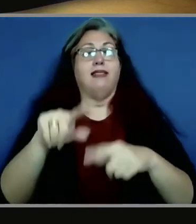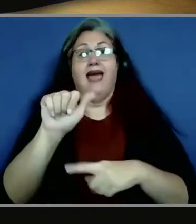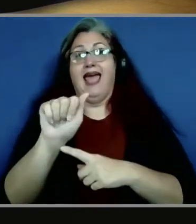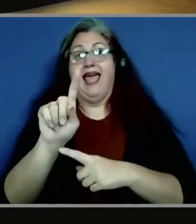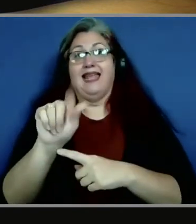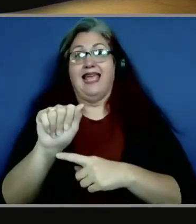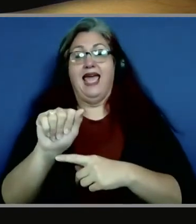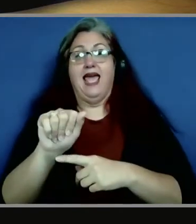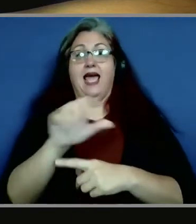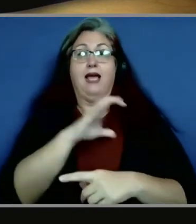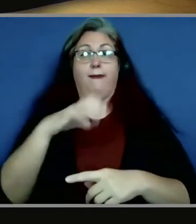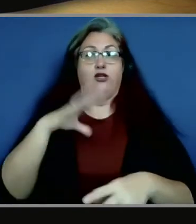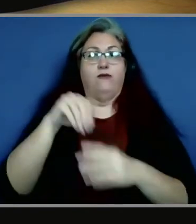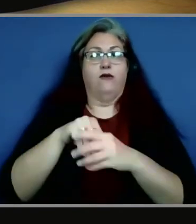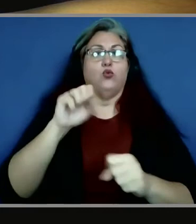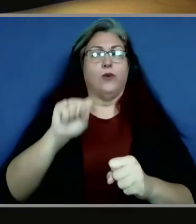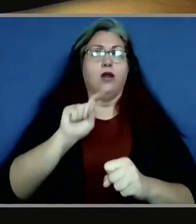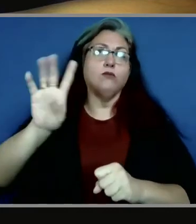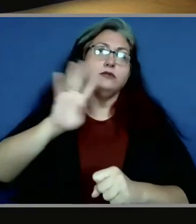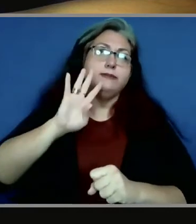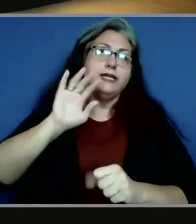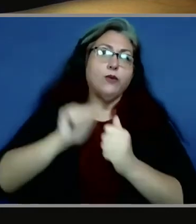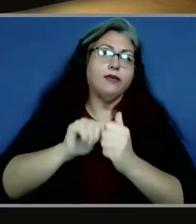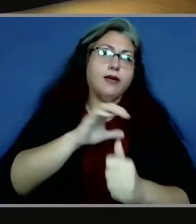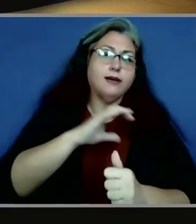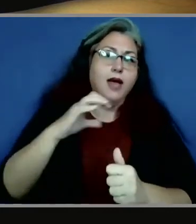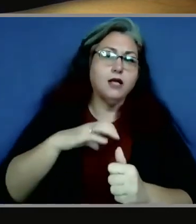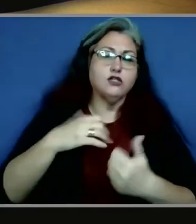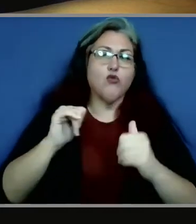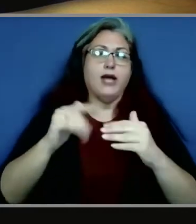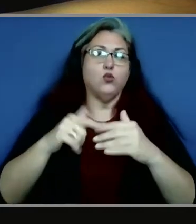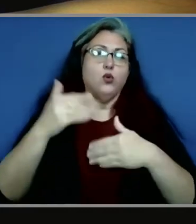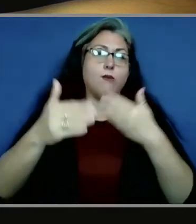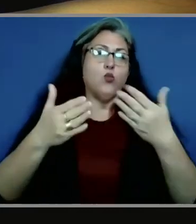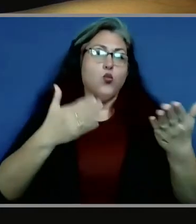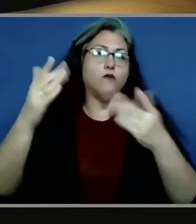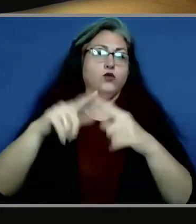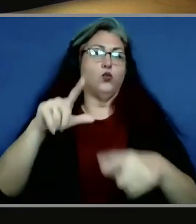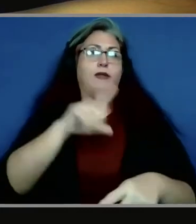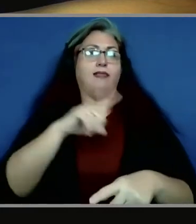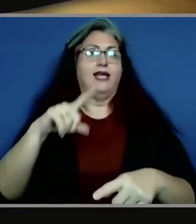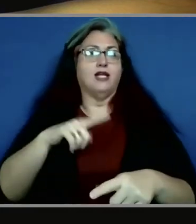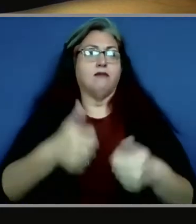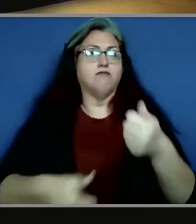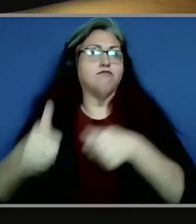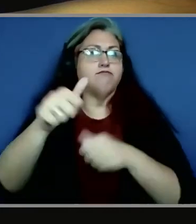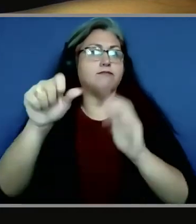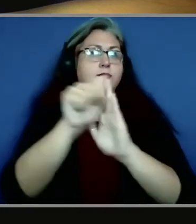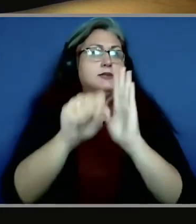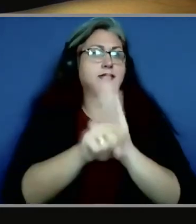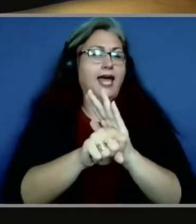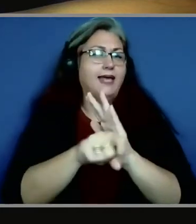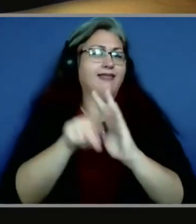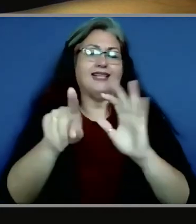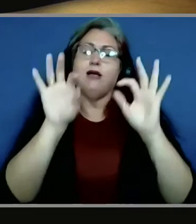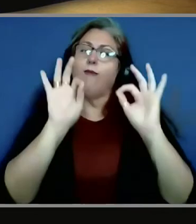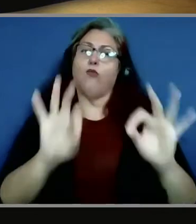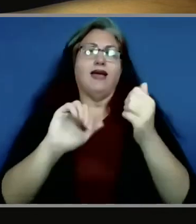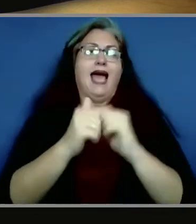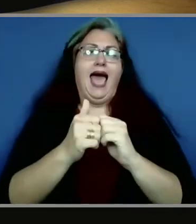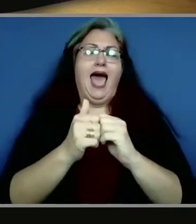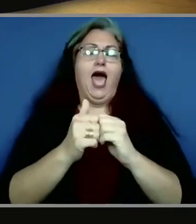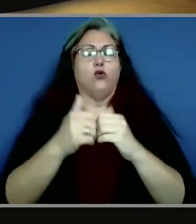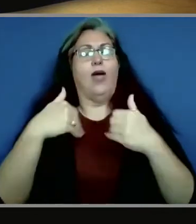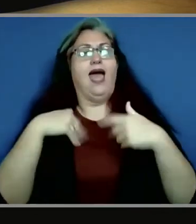Commission to speak up to the council and we move it on to a legislative package to the state is a great way to get things that are the big picture things,